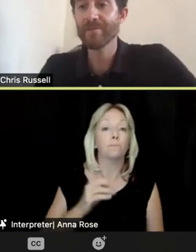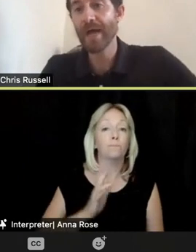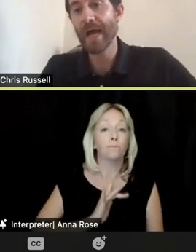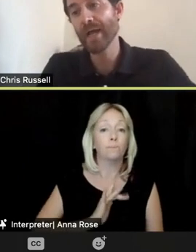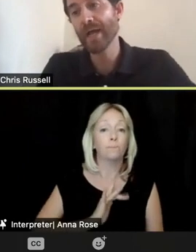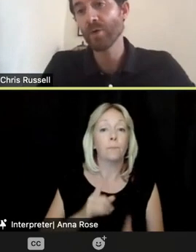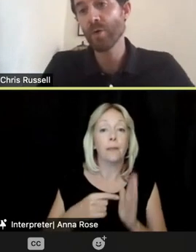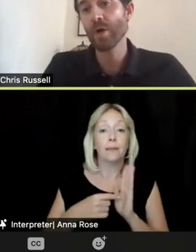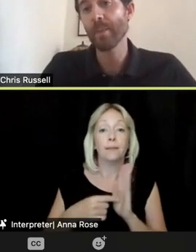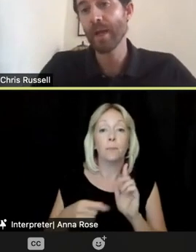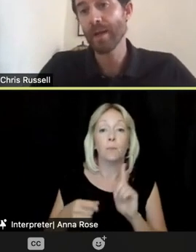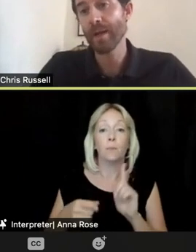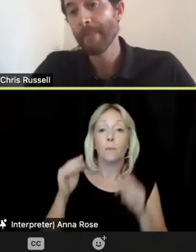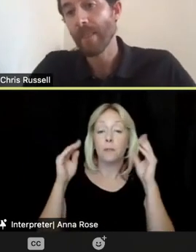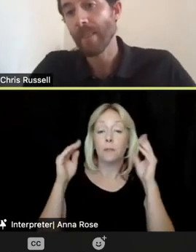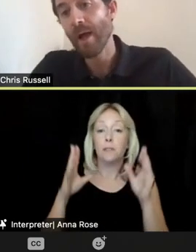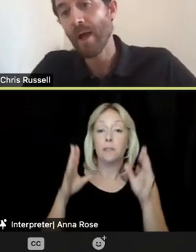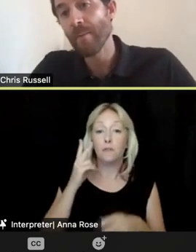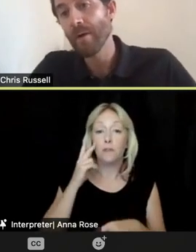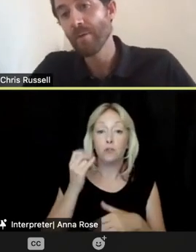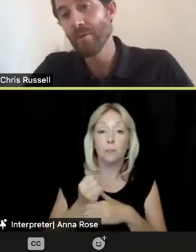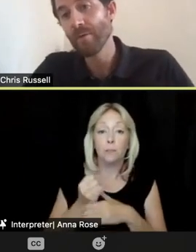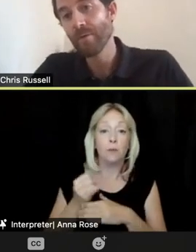that a TVI in New York made